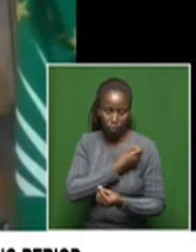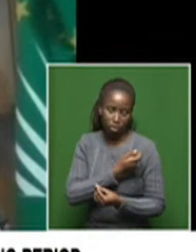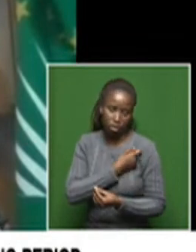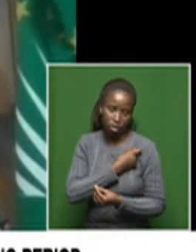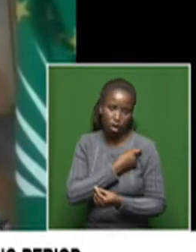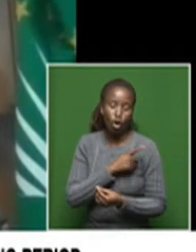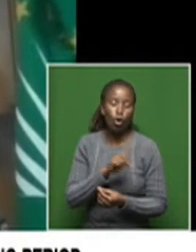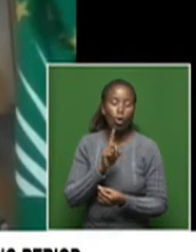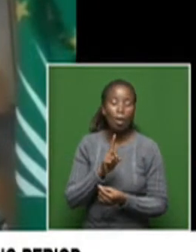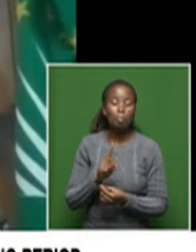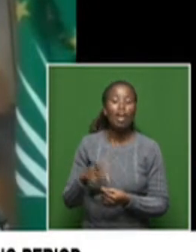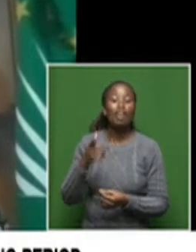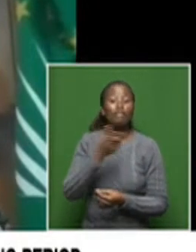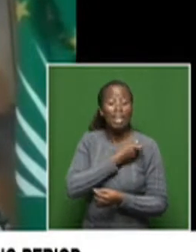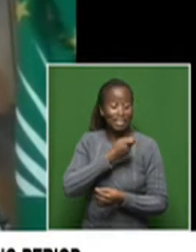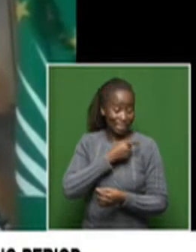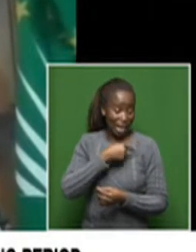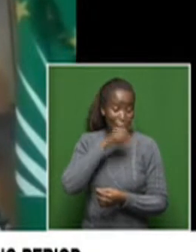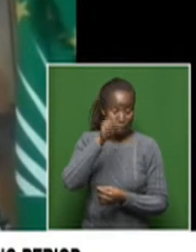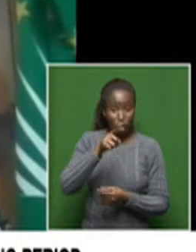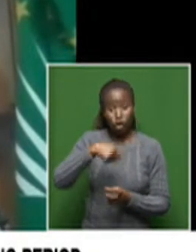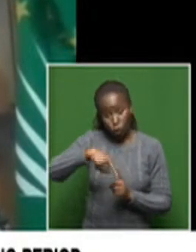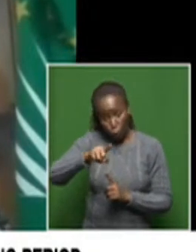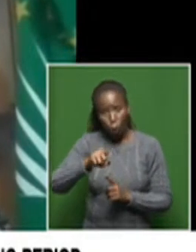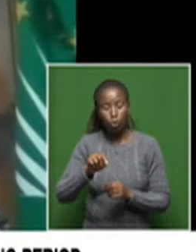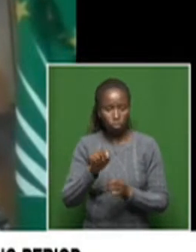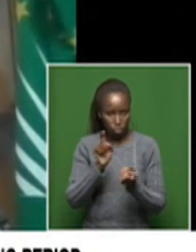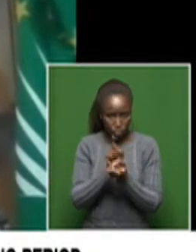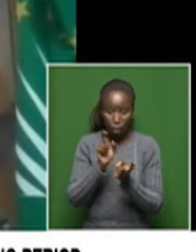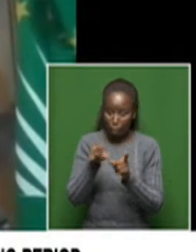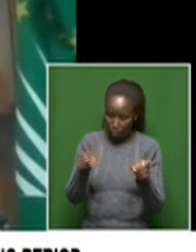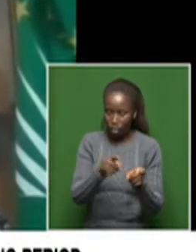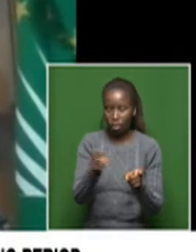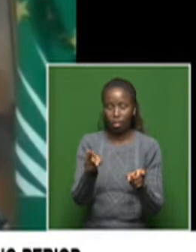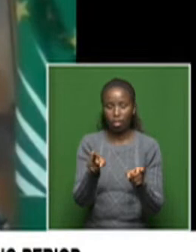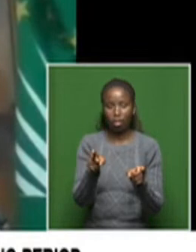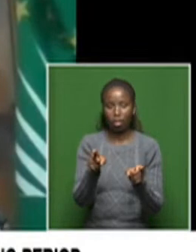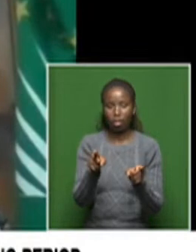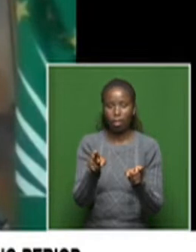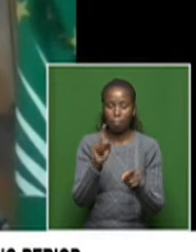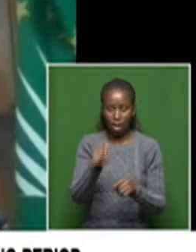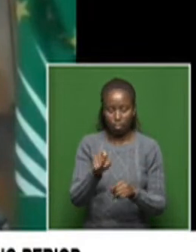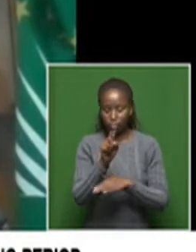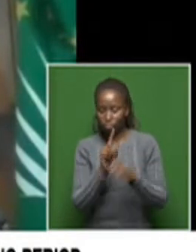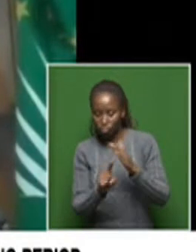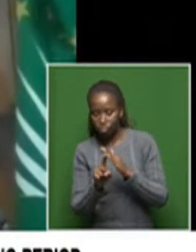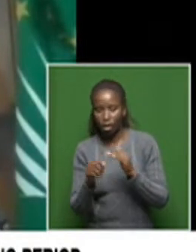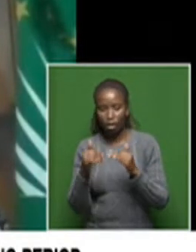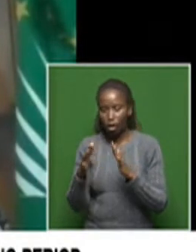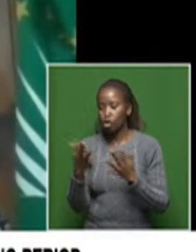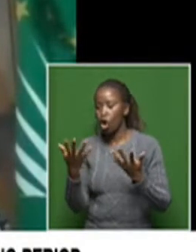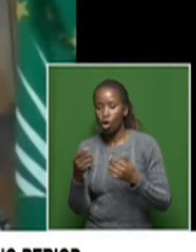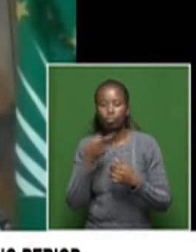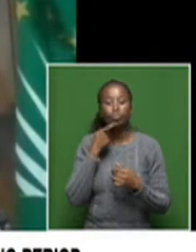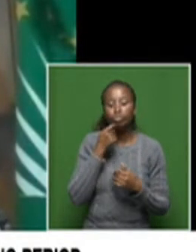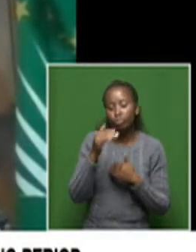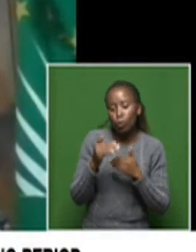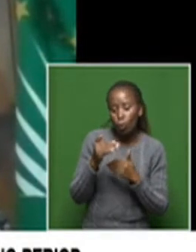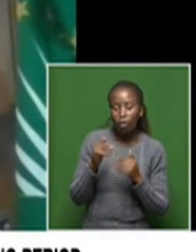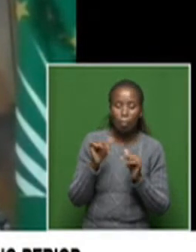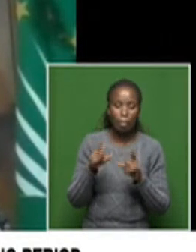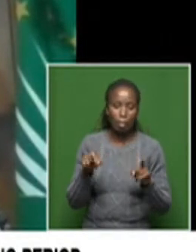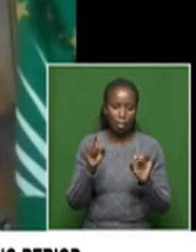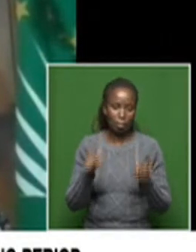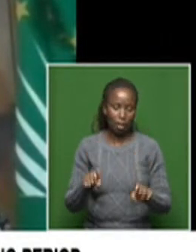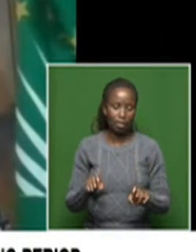people, not that the people have to, because that's what we understand. If you understand the logic even around the senior citizens, it means when I